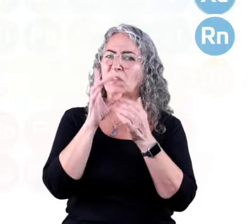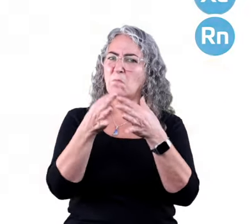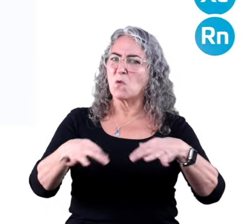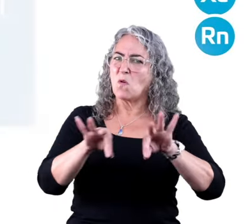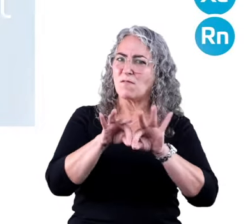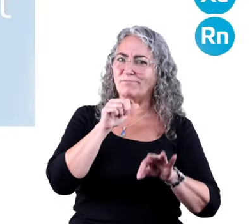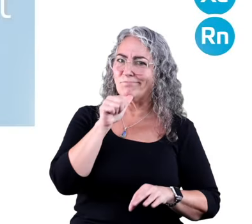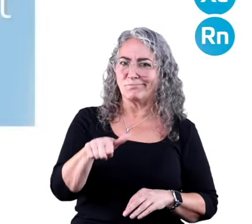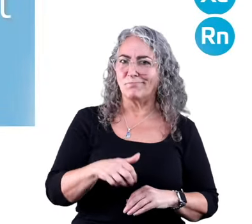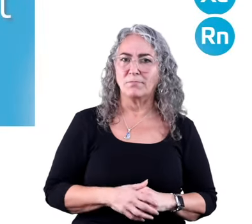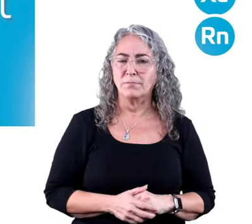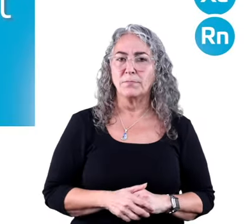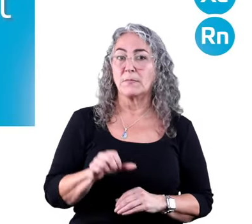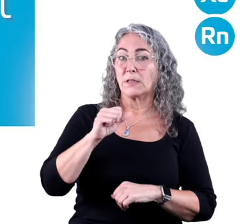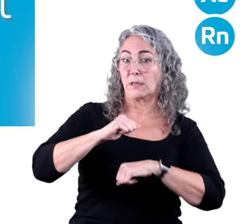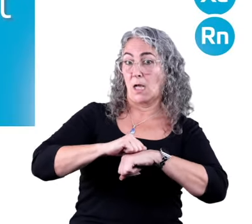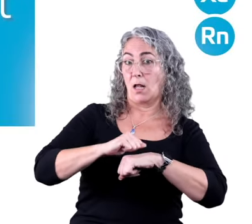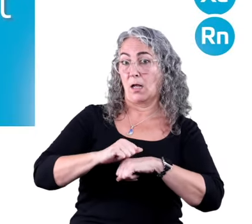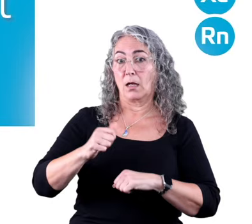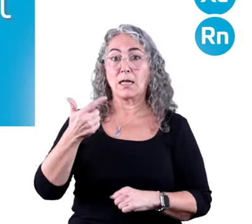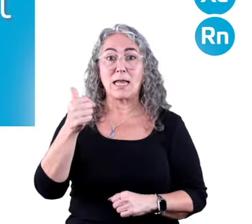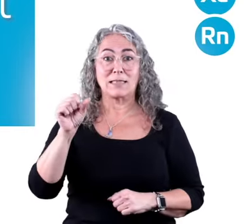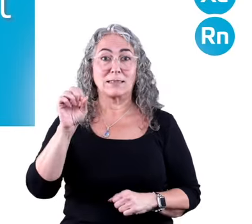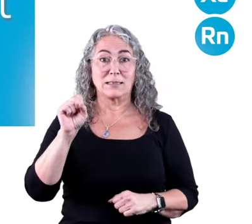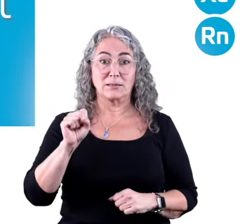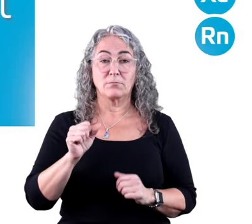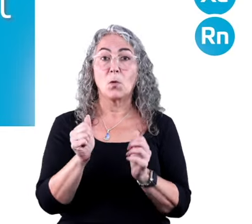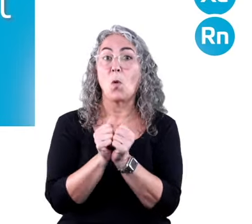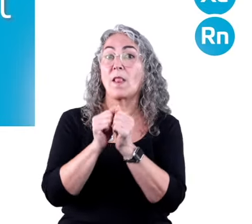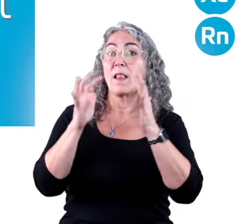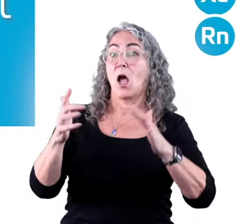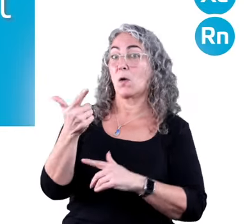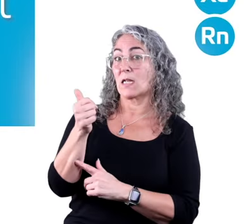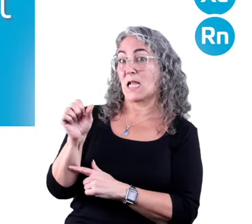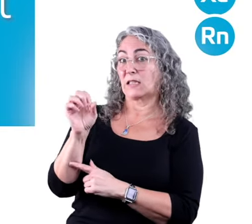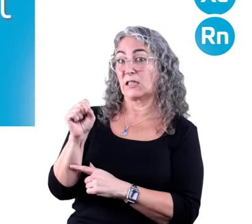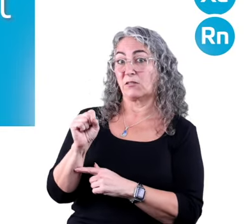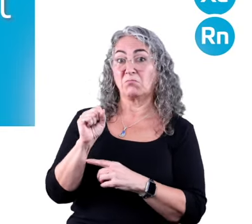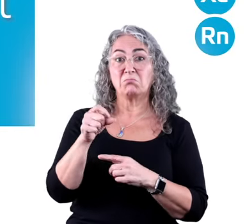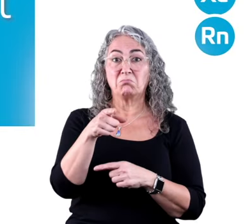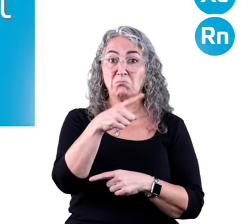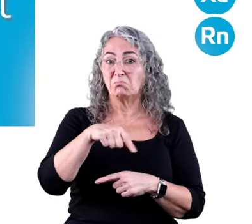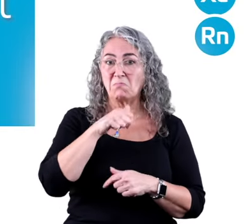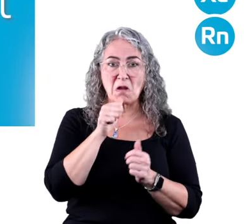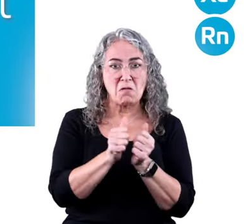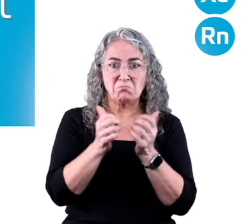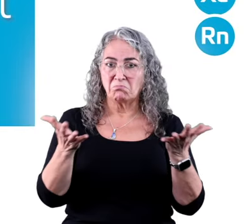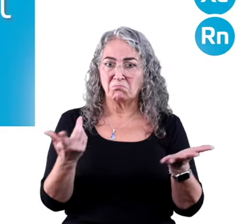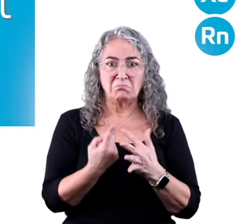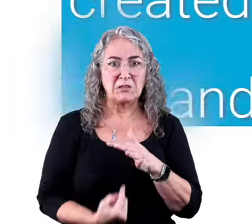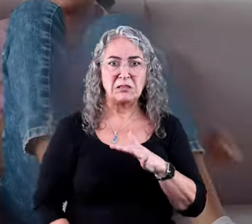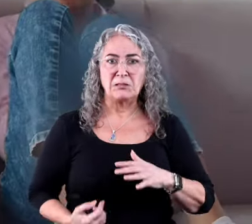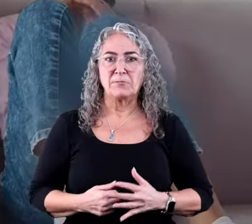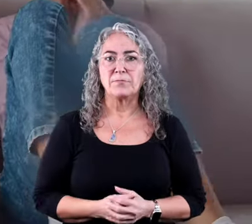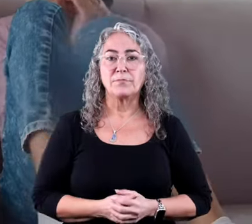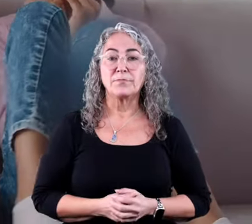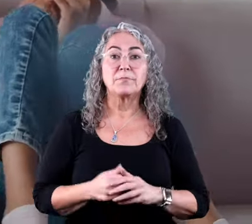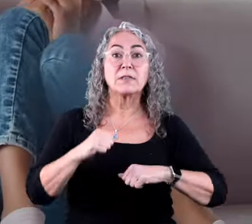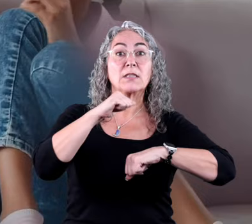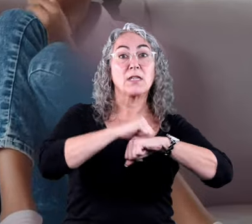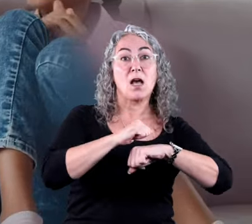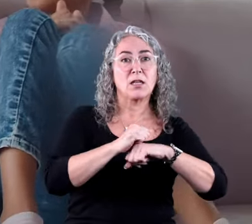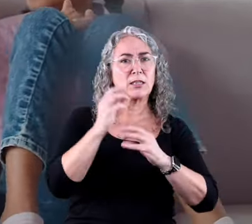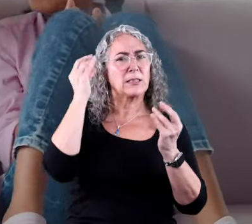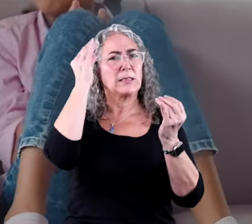that gases aren't as important as solids or liquids. But without gases, none of us would even exist. Do me a